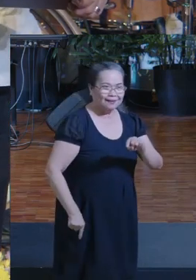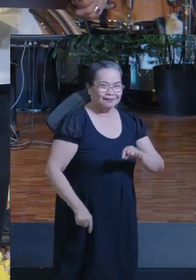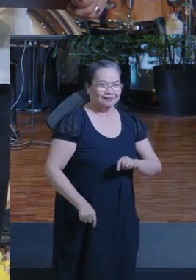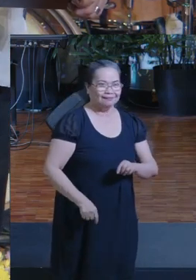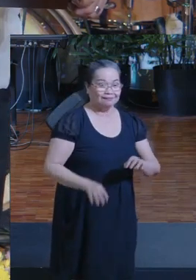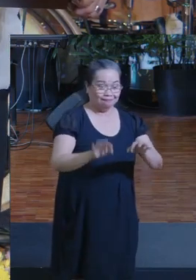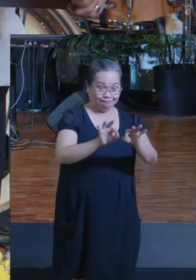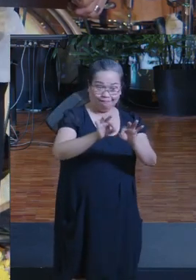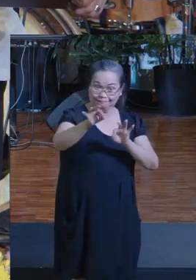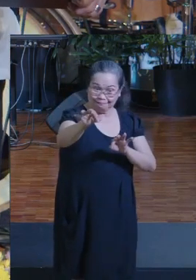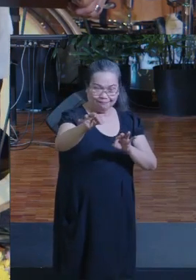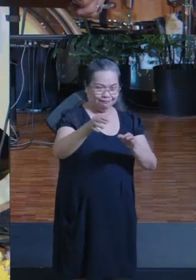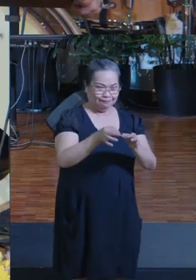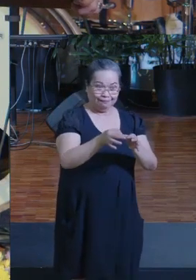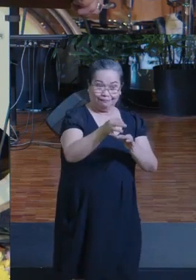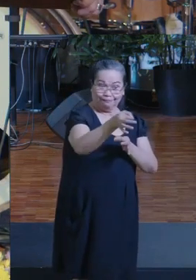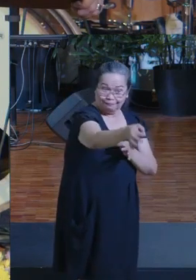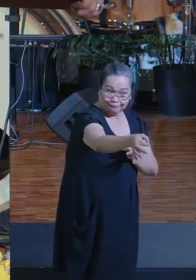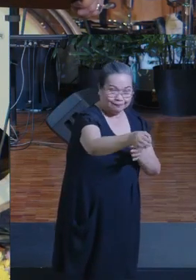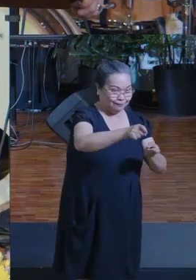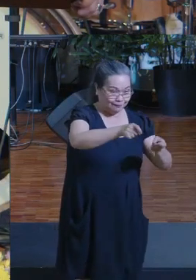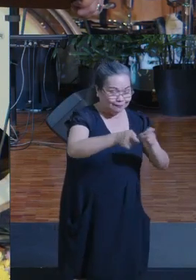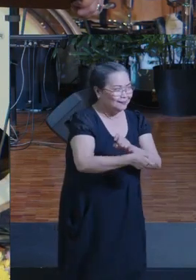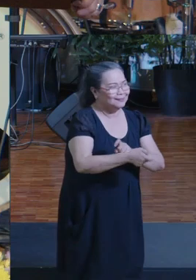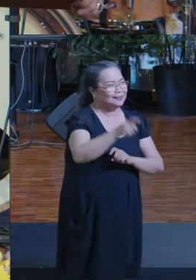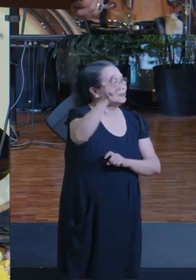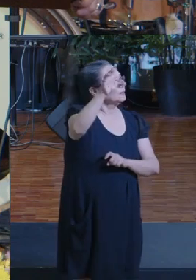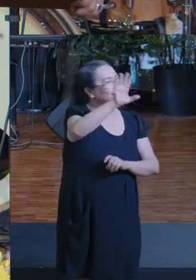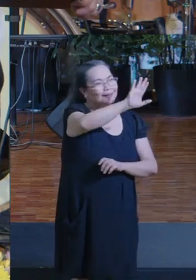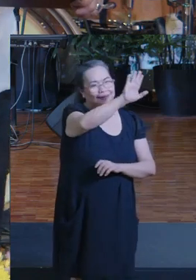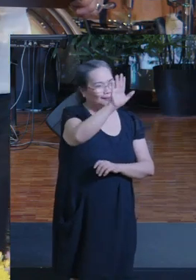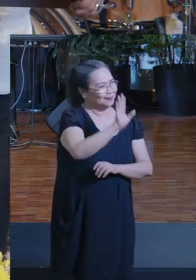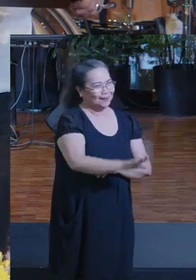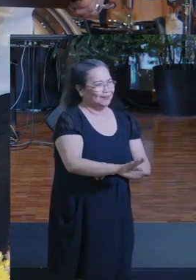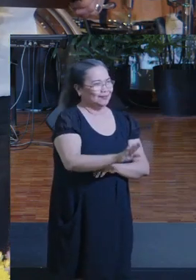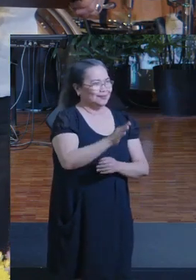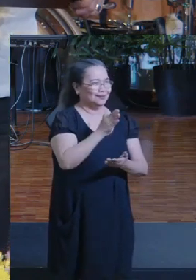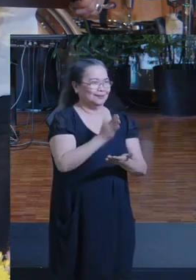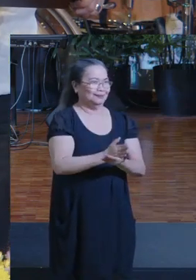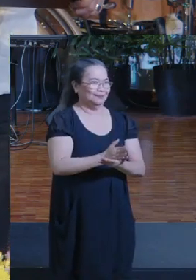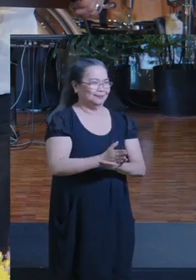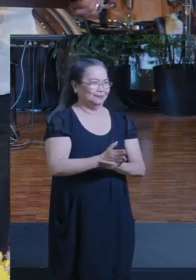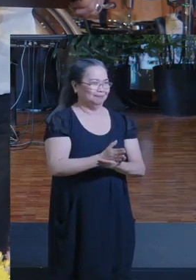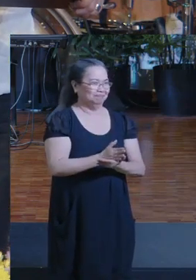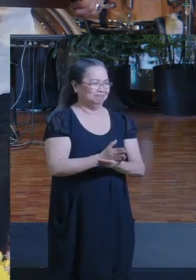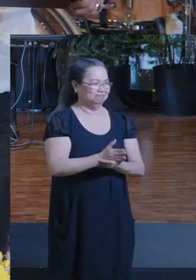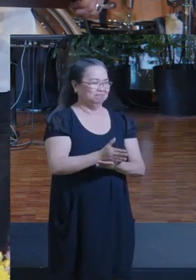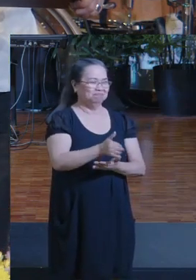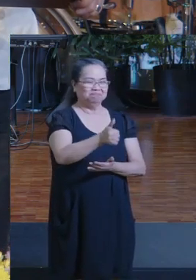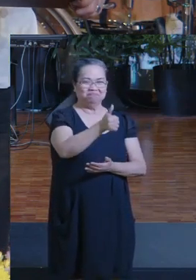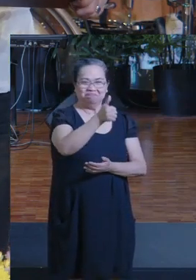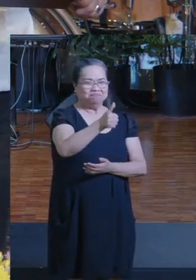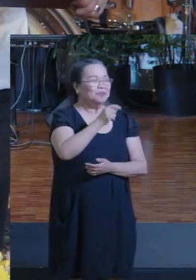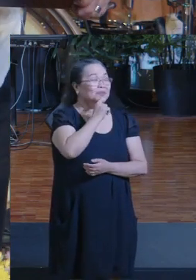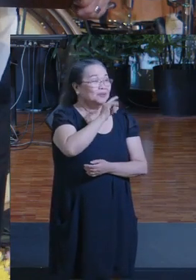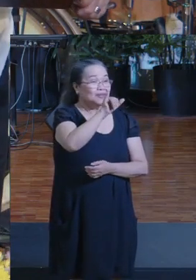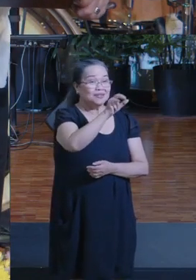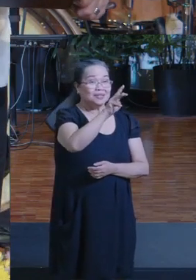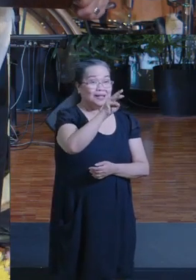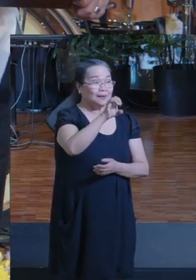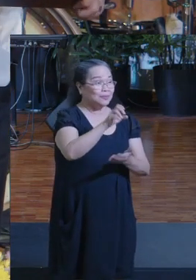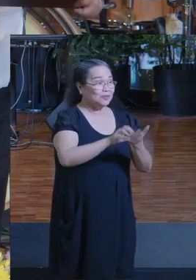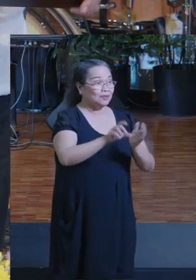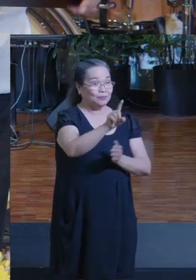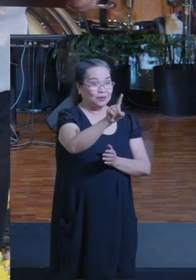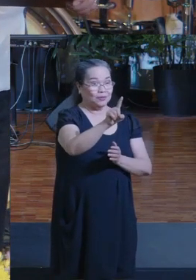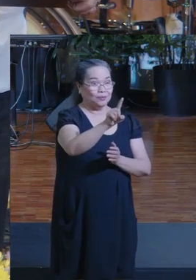hindi pwedeng iurong, hindi niya babaguhin, hindi niya uurungan. Sabi sa James chapter 1 verse